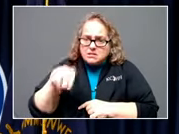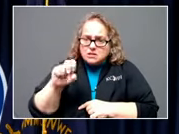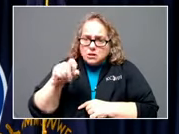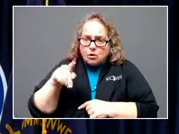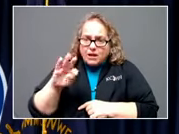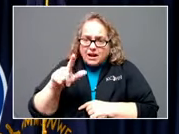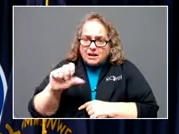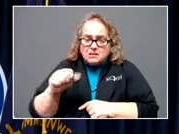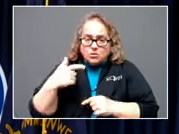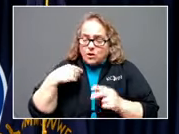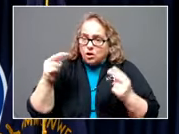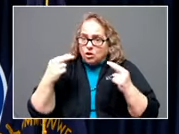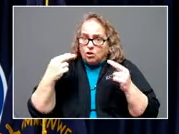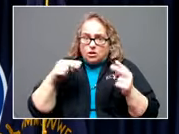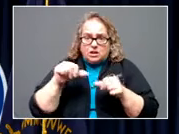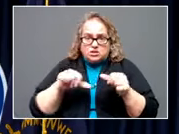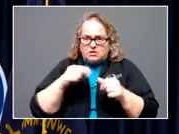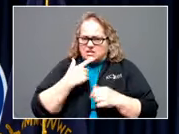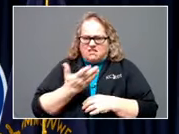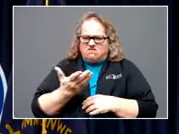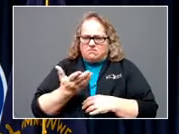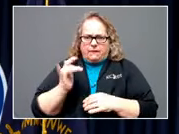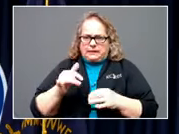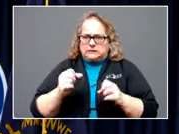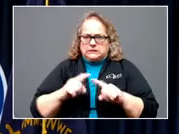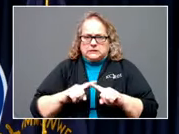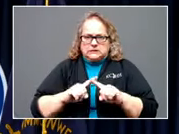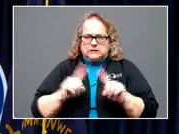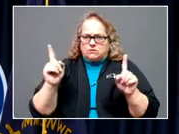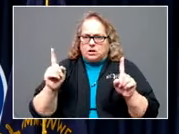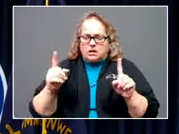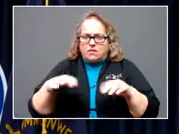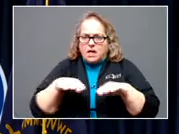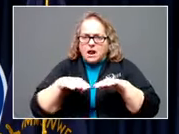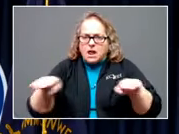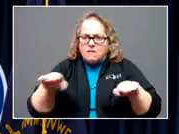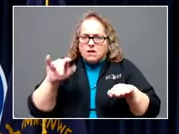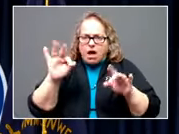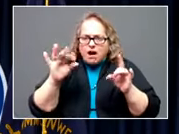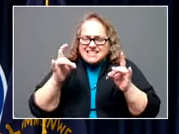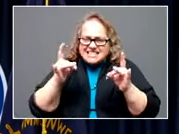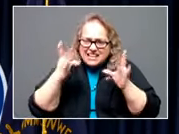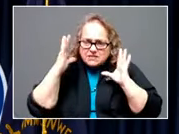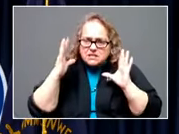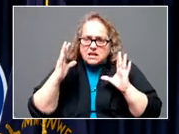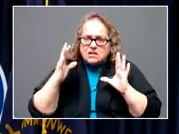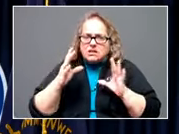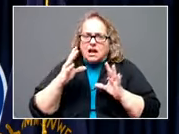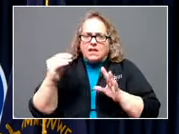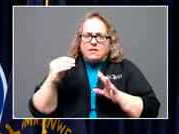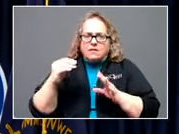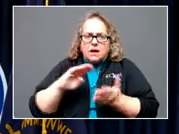and say, this is different. The level of devastation and the amount of work that's going to